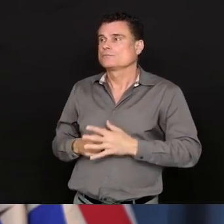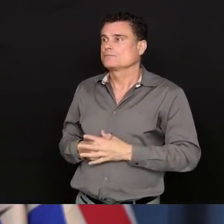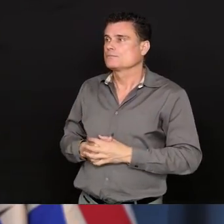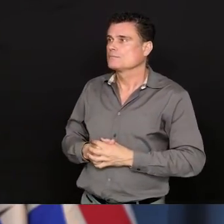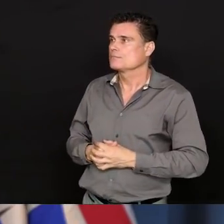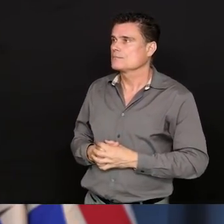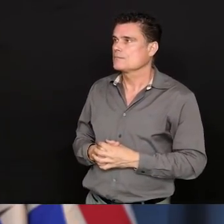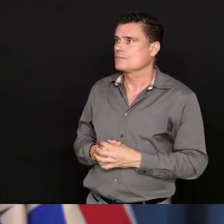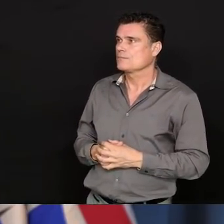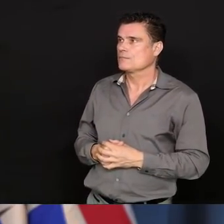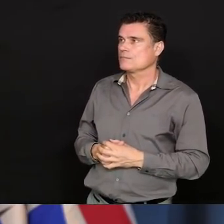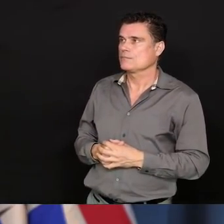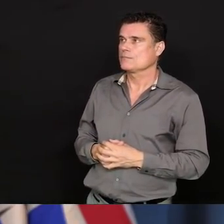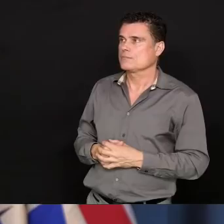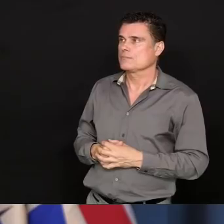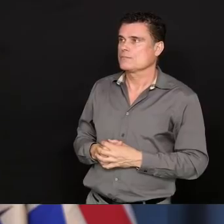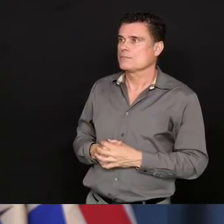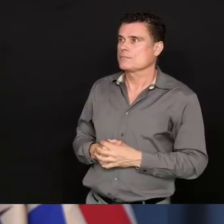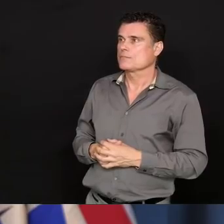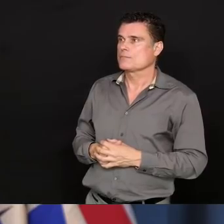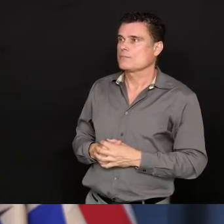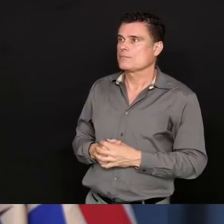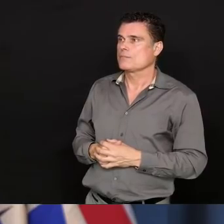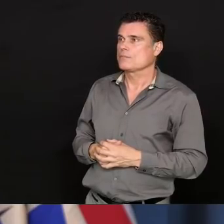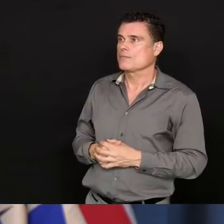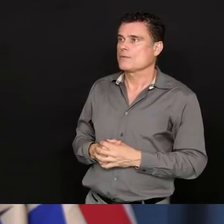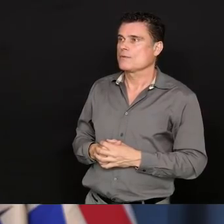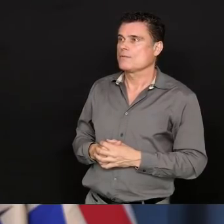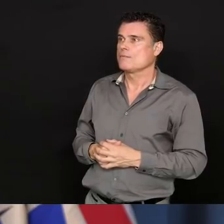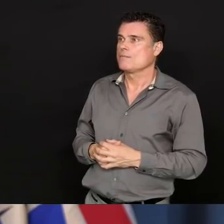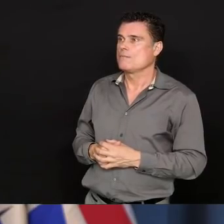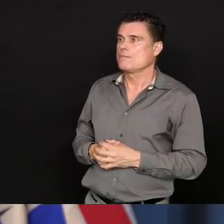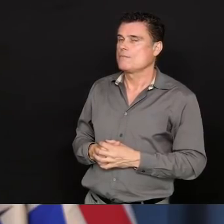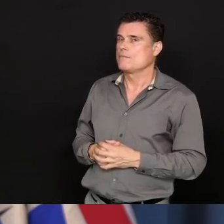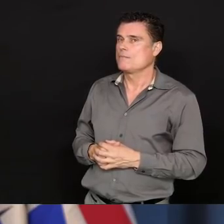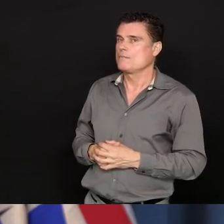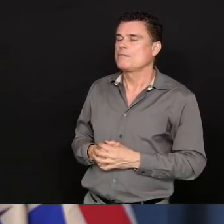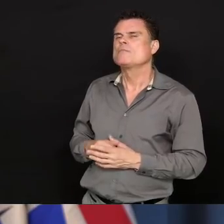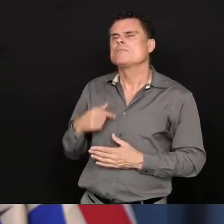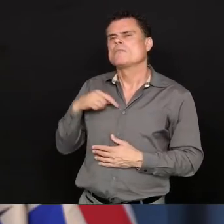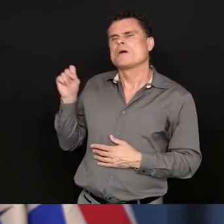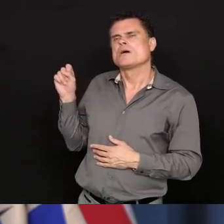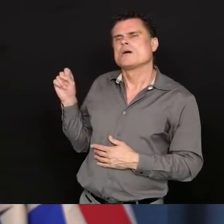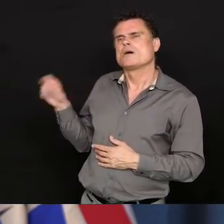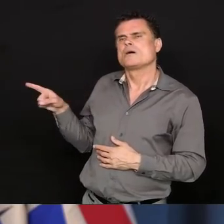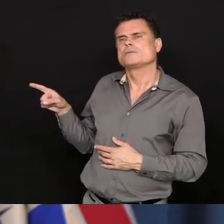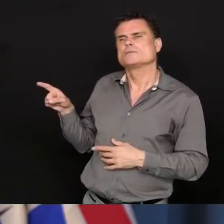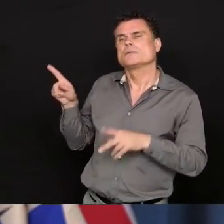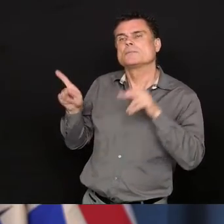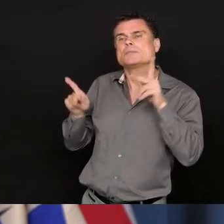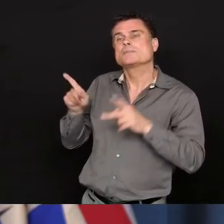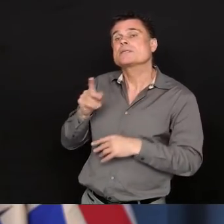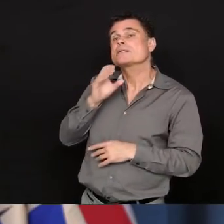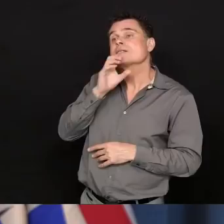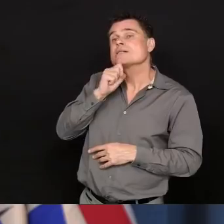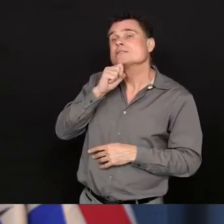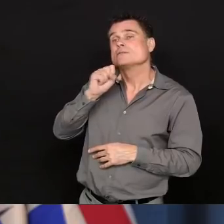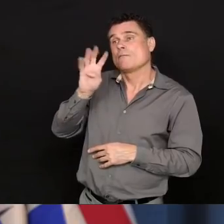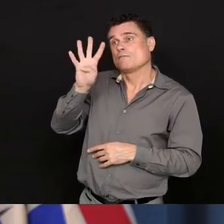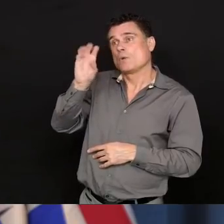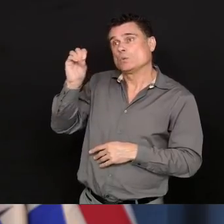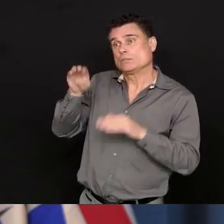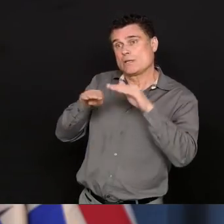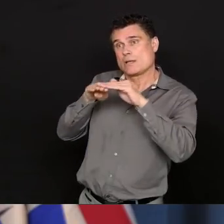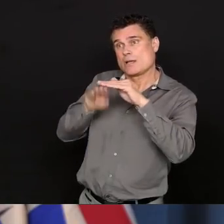Oh, hi, Dr. Henry. My question is about the under 40 demographic. They make up about a third